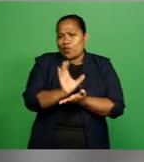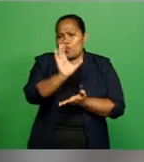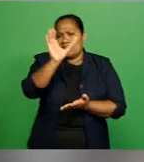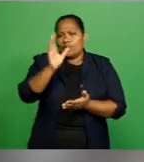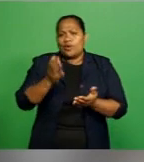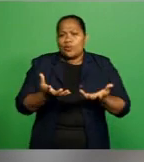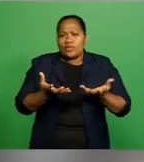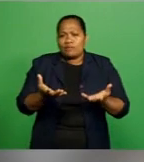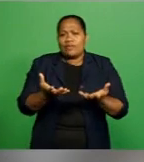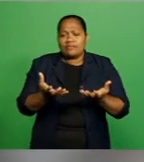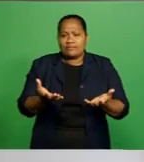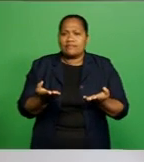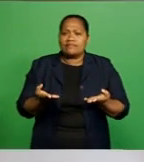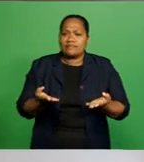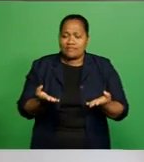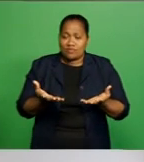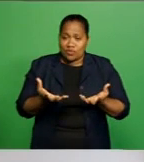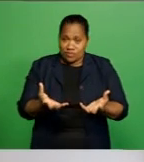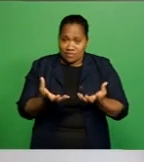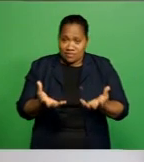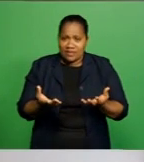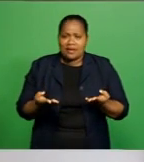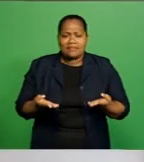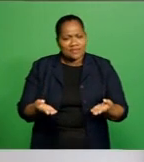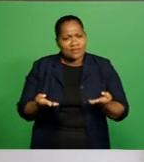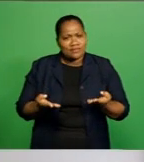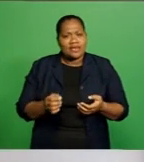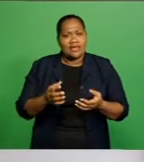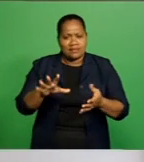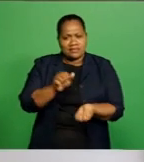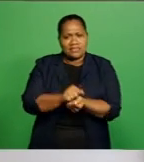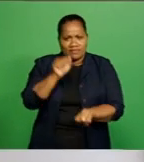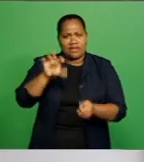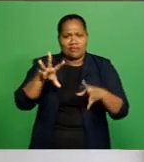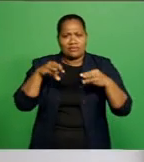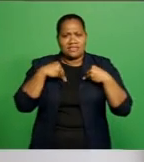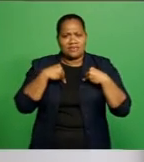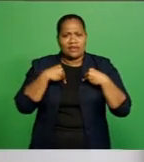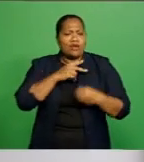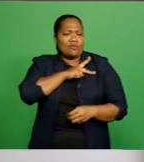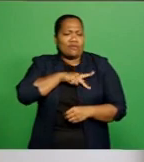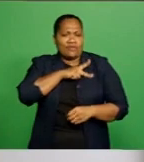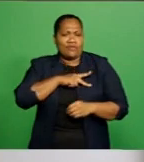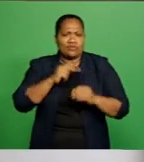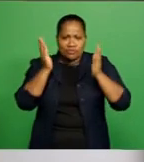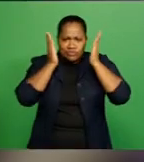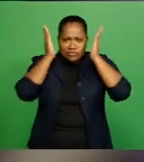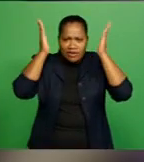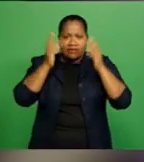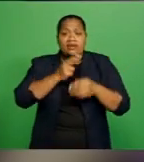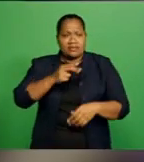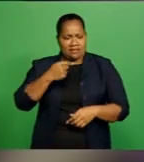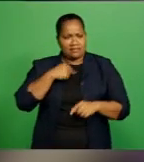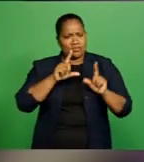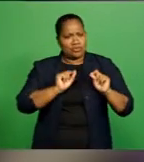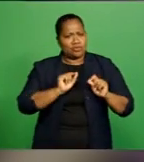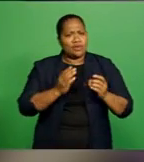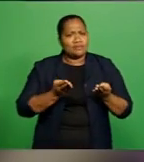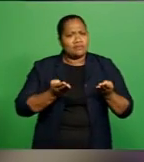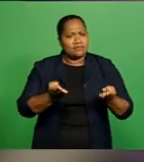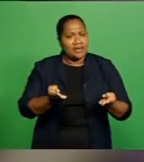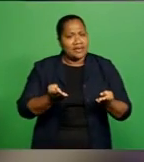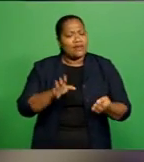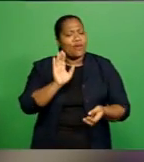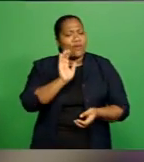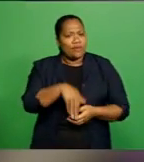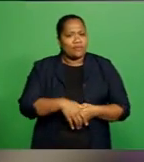got the certificates to be a professional chef. But instead I started to do my baking at home. Loretta gave birth to a